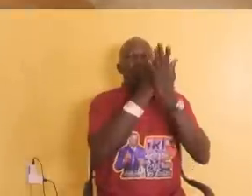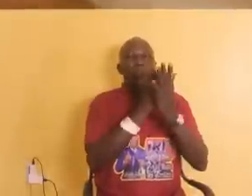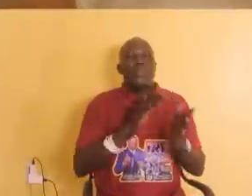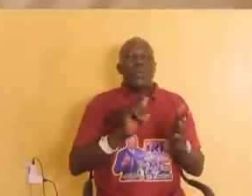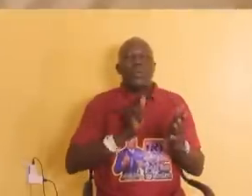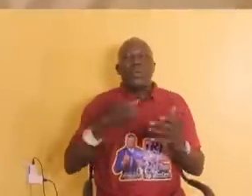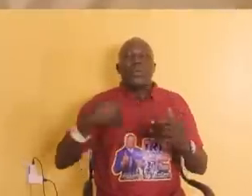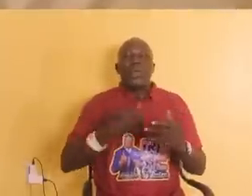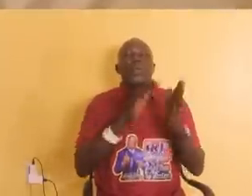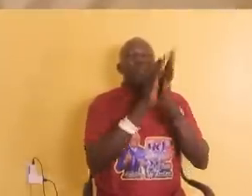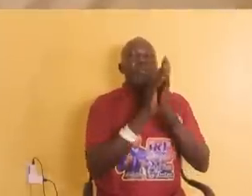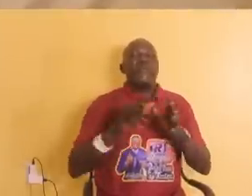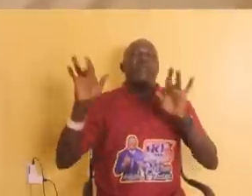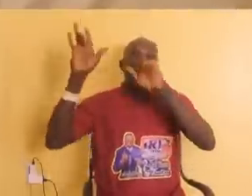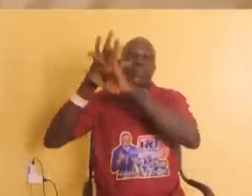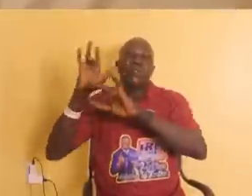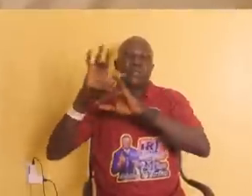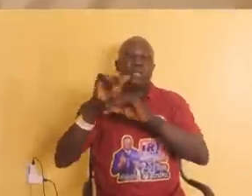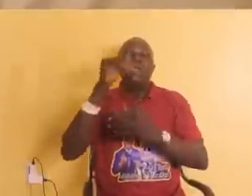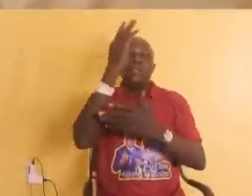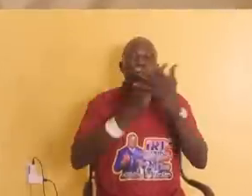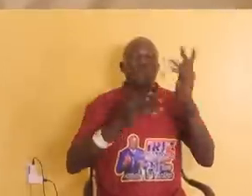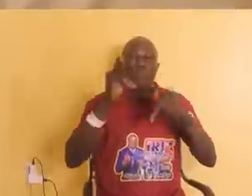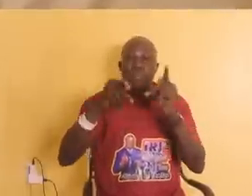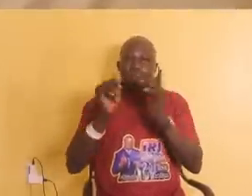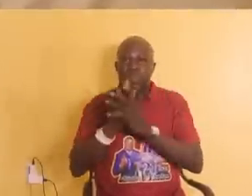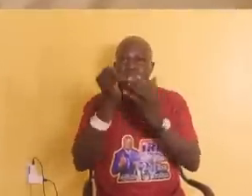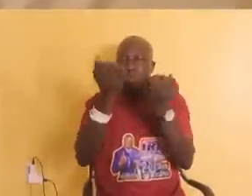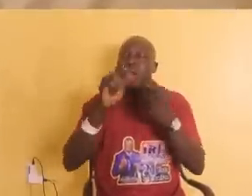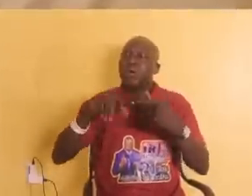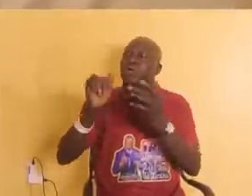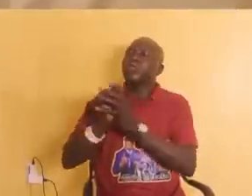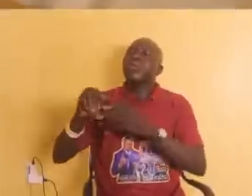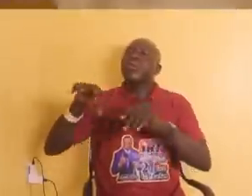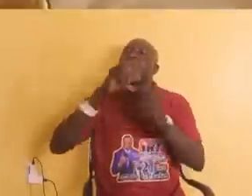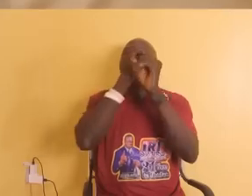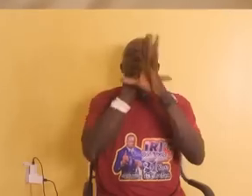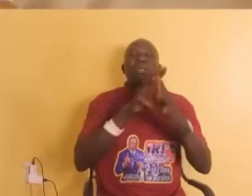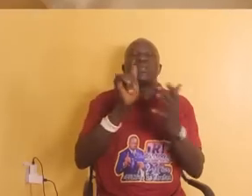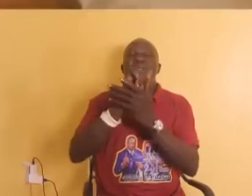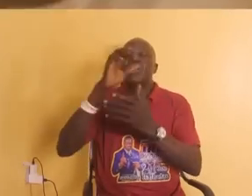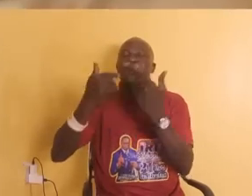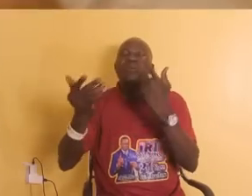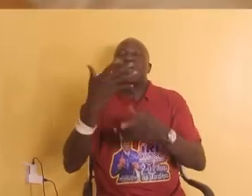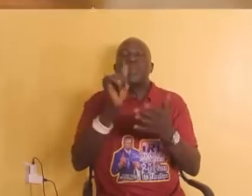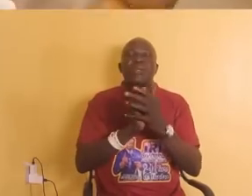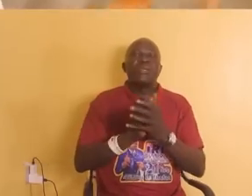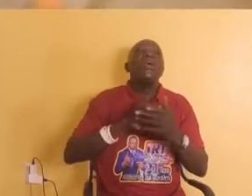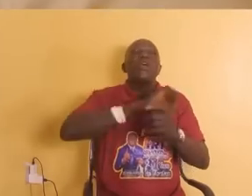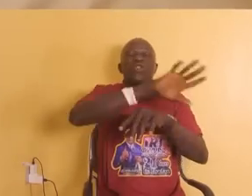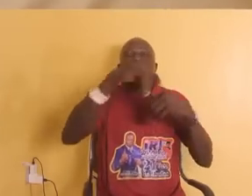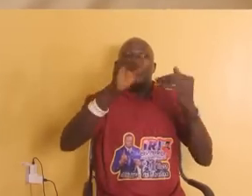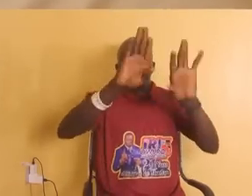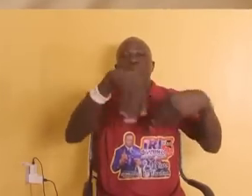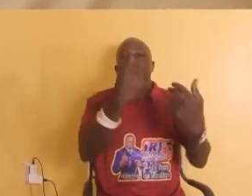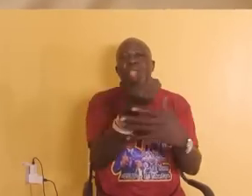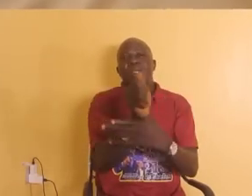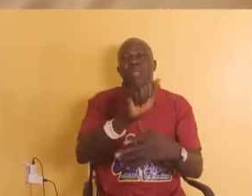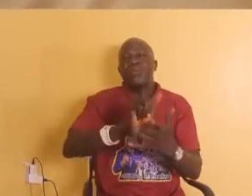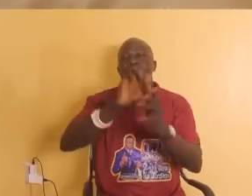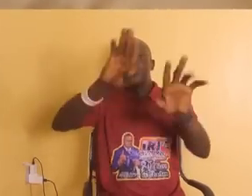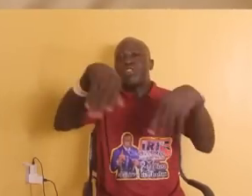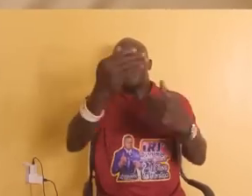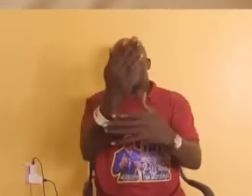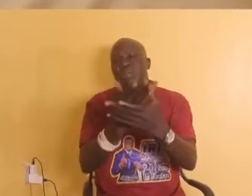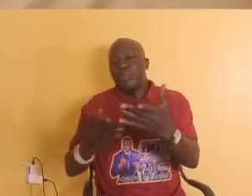I'm bad. No prayer of mercy. I want come back. Some people are praying for them to be a source of blessing. That they will make them a channel